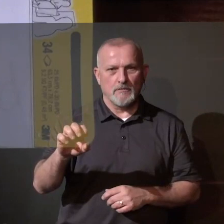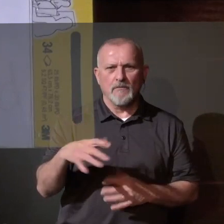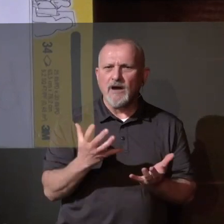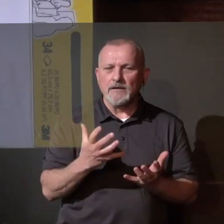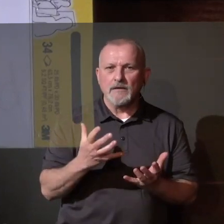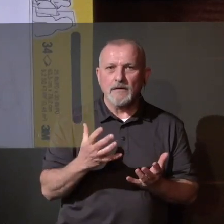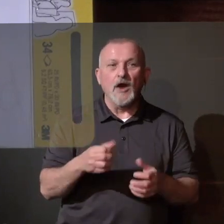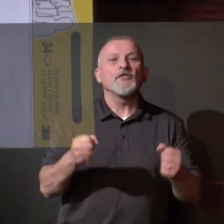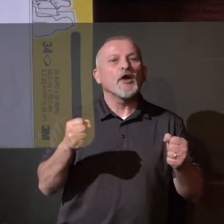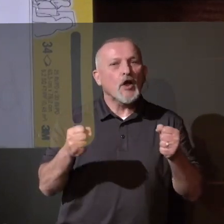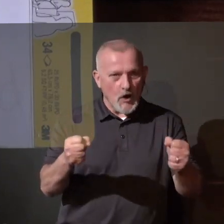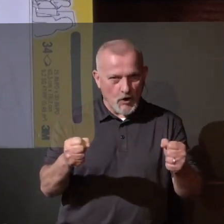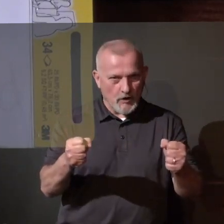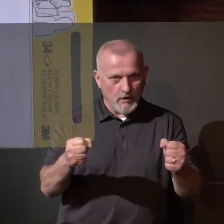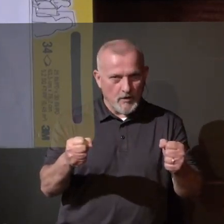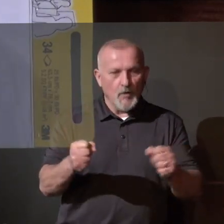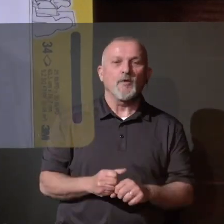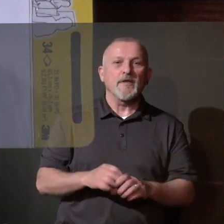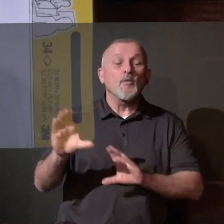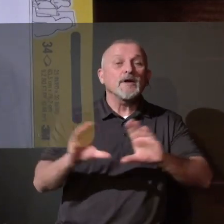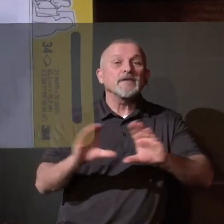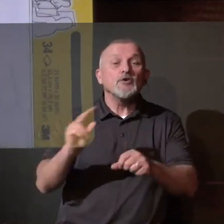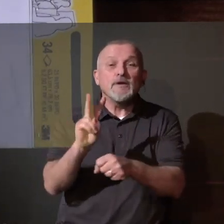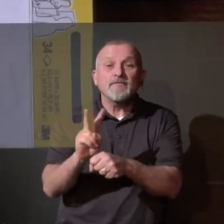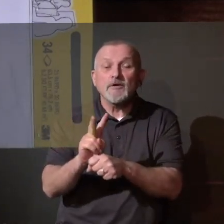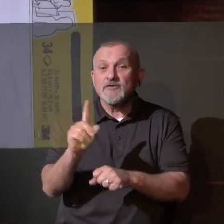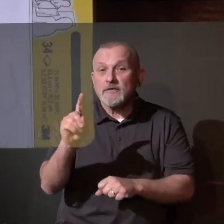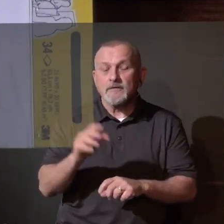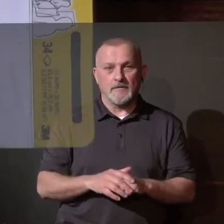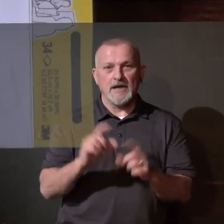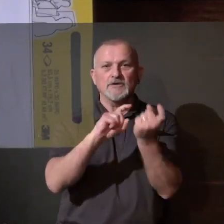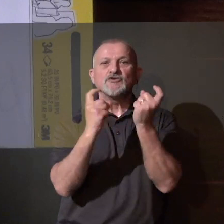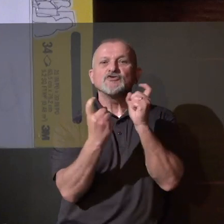what? Tune up the car. What are the participles? The ing ones, got it? Changing.